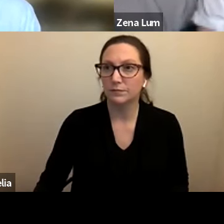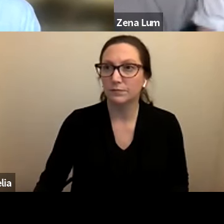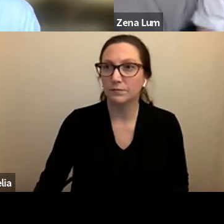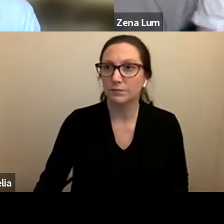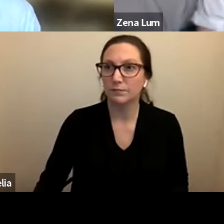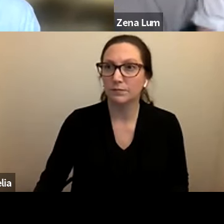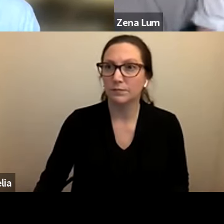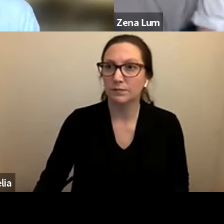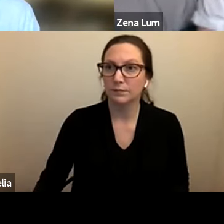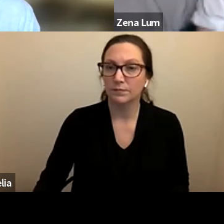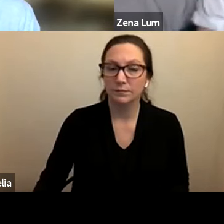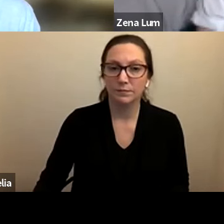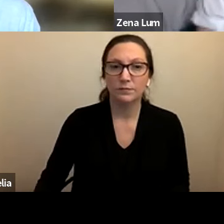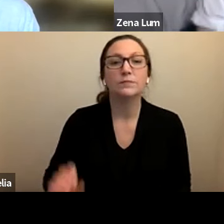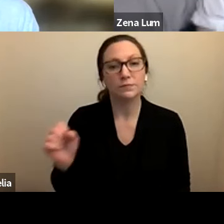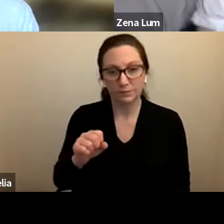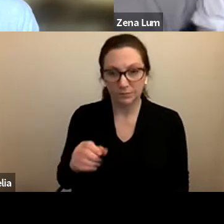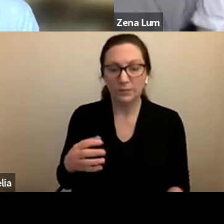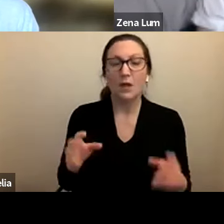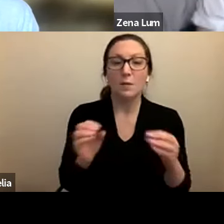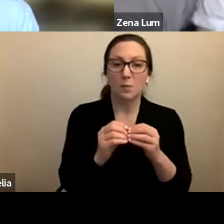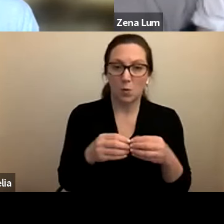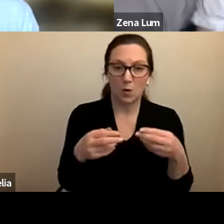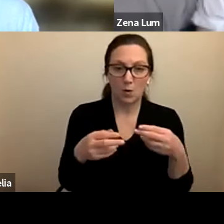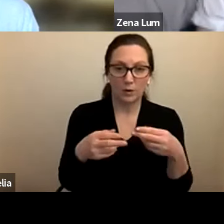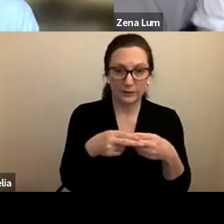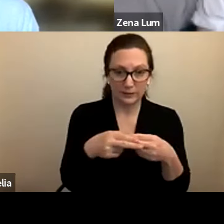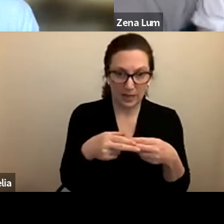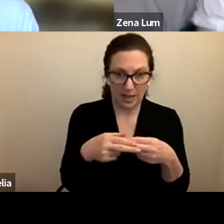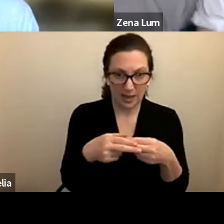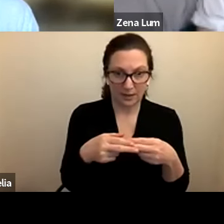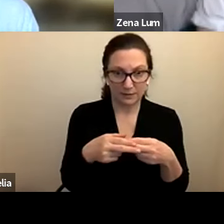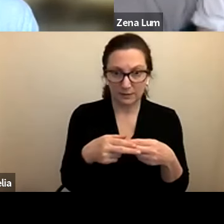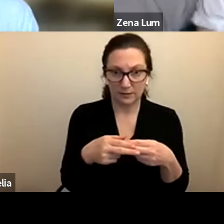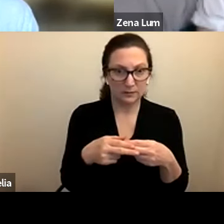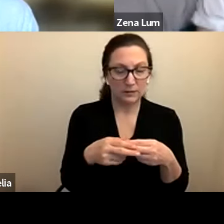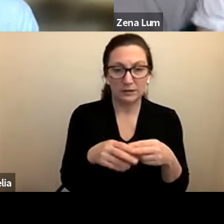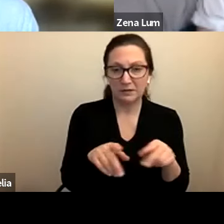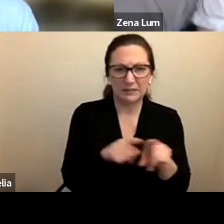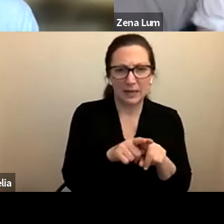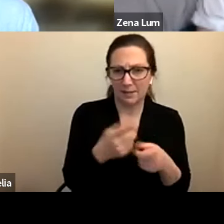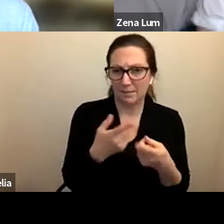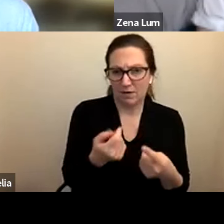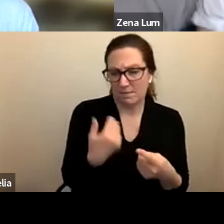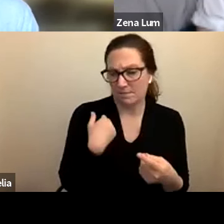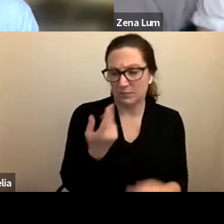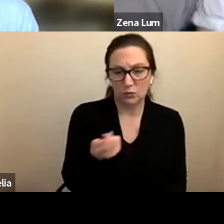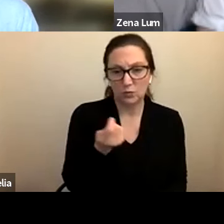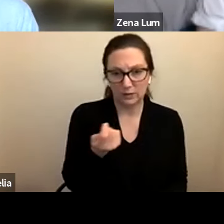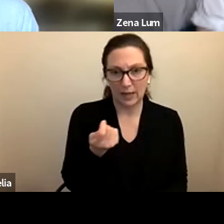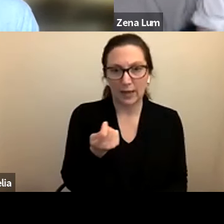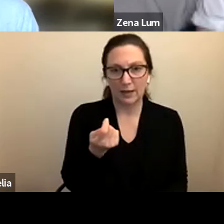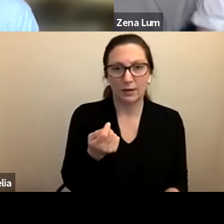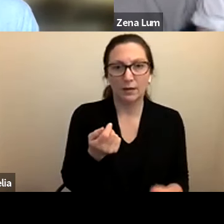slides are coming. Yeah, the remaining slides in this deck are all the same zip code tables from Tuesday. Yeah. With that